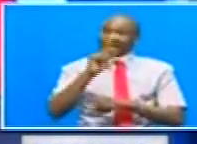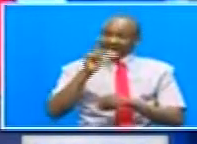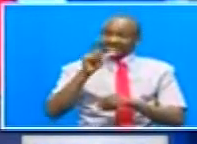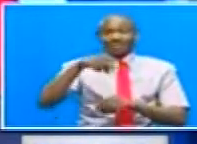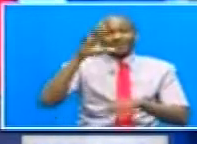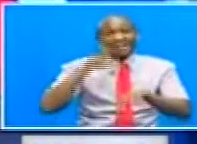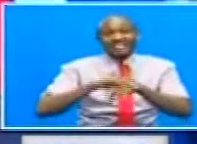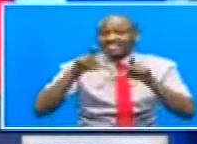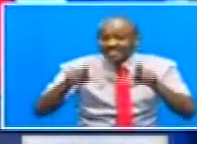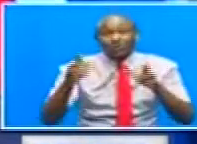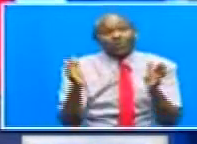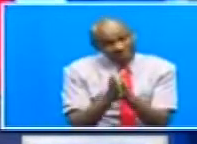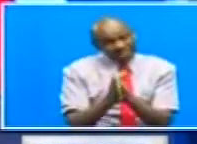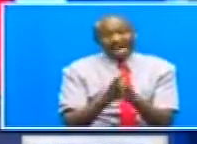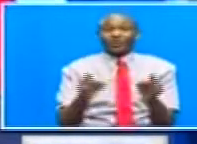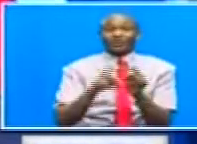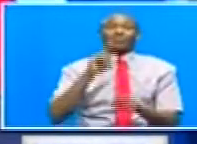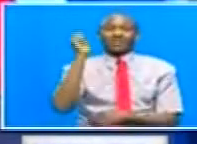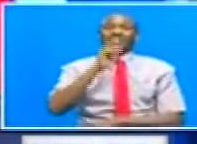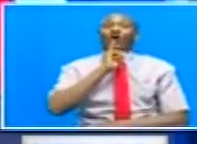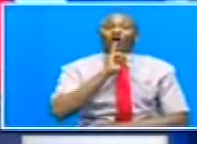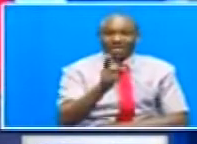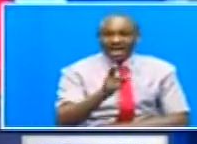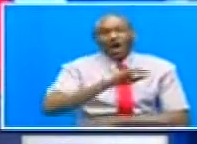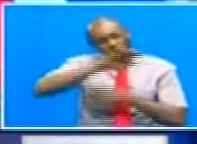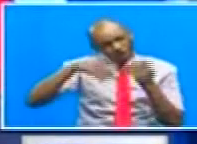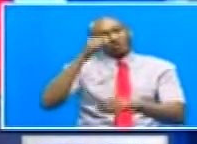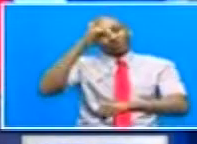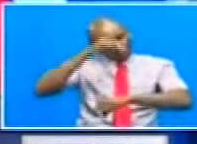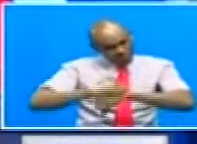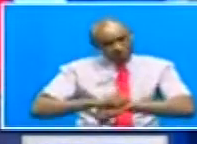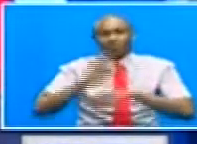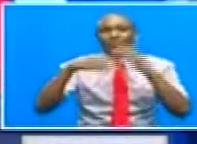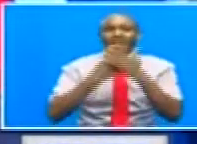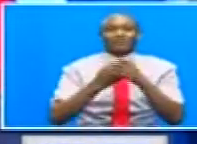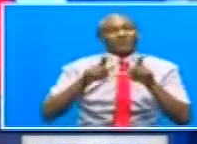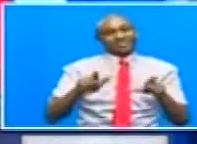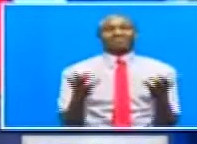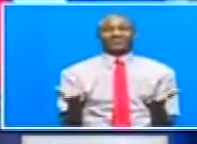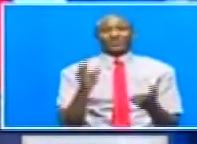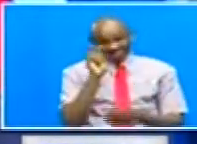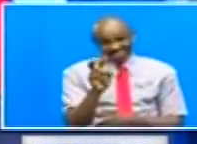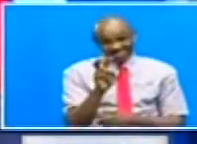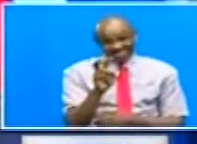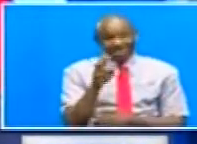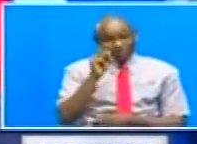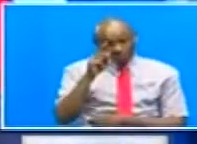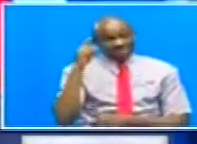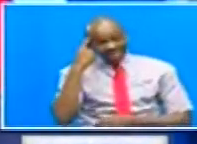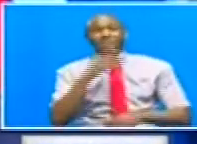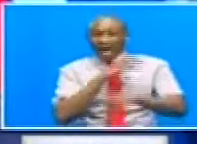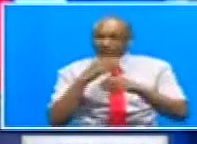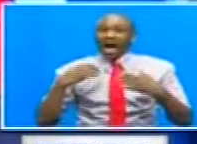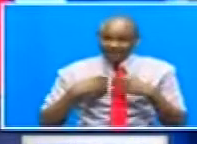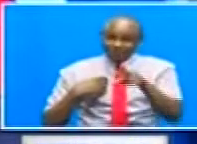back their title and indeed the presidential directive to all schools to start applying for that. So let us not underestimate the power that